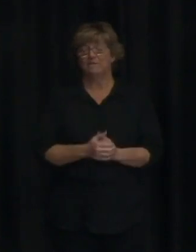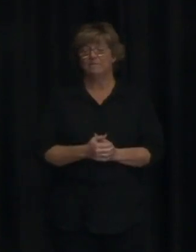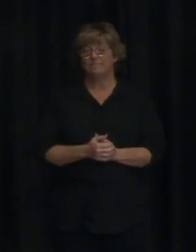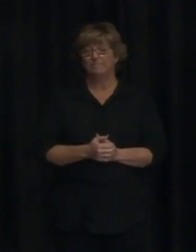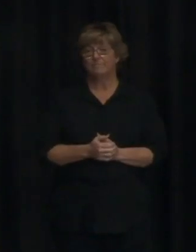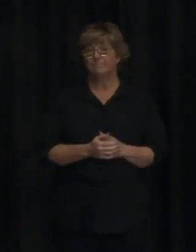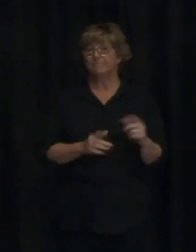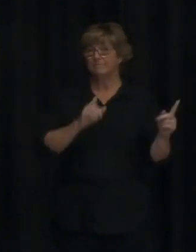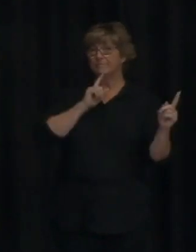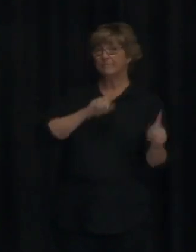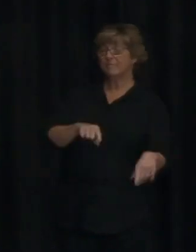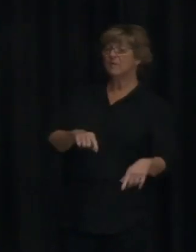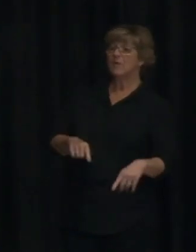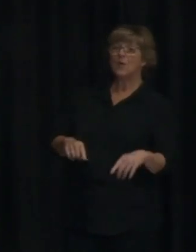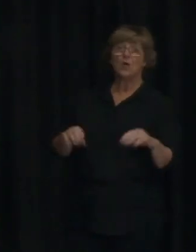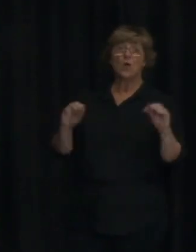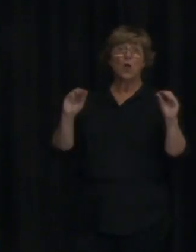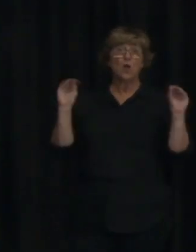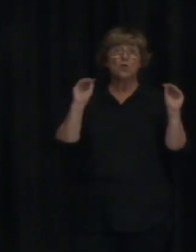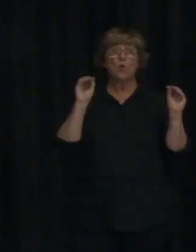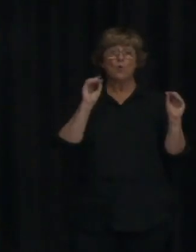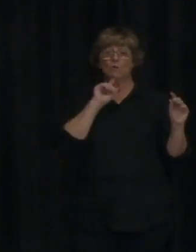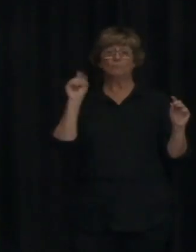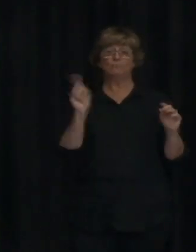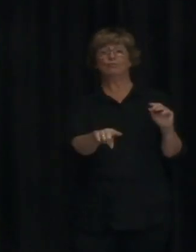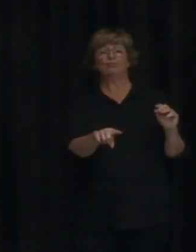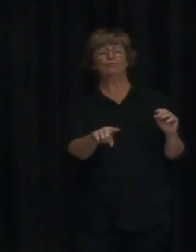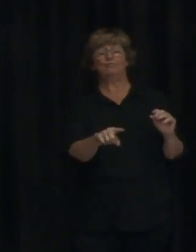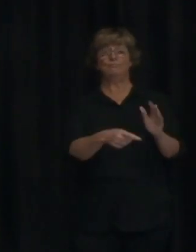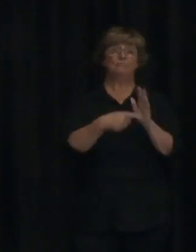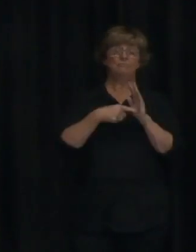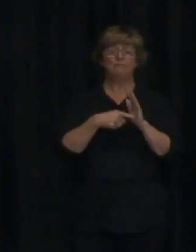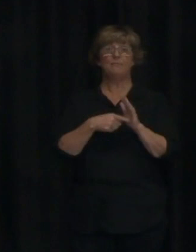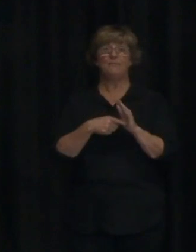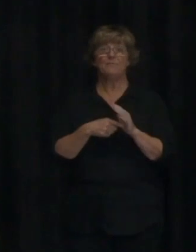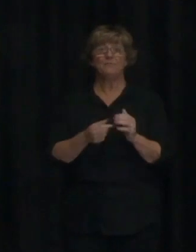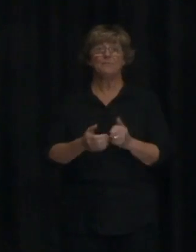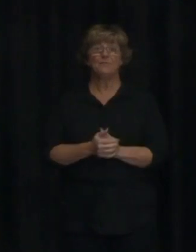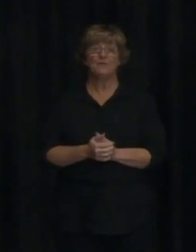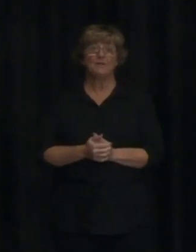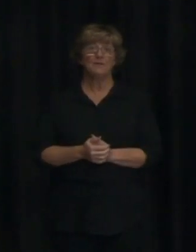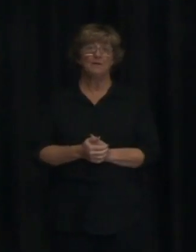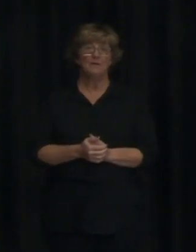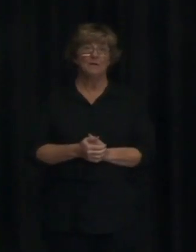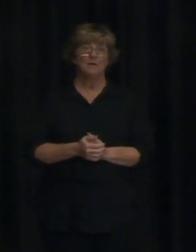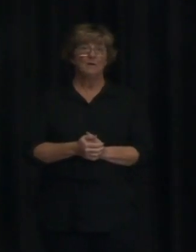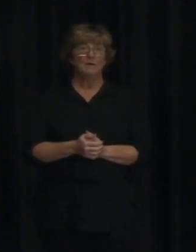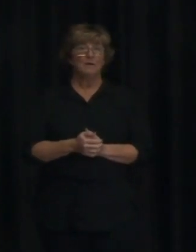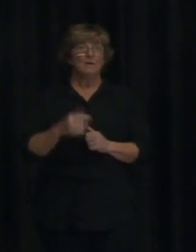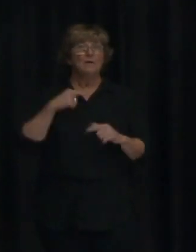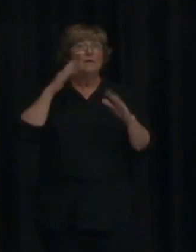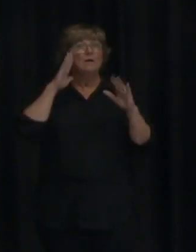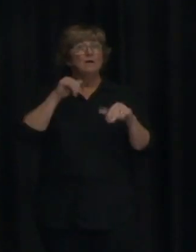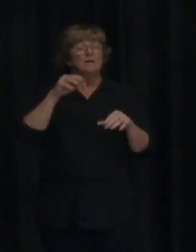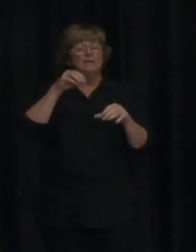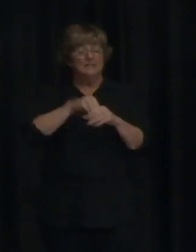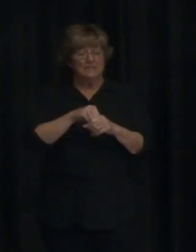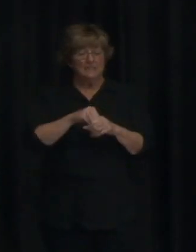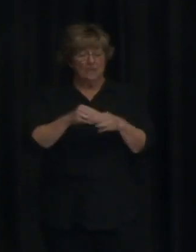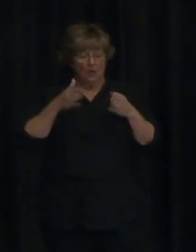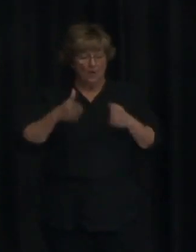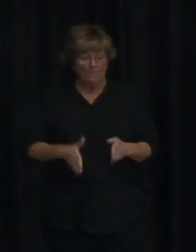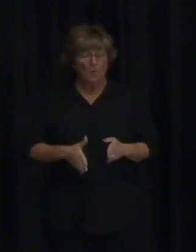going to be sensitive to that. And look, no one's compelling anybody. We're creating conditions where we expect in-person instruction. We're going to